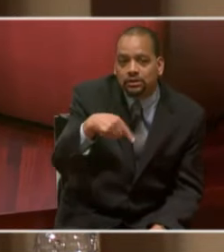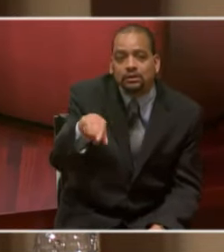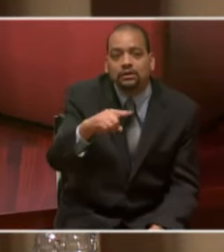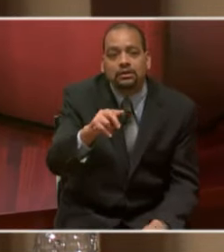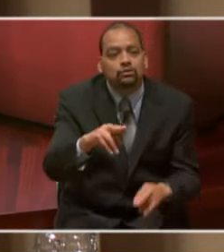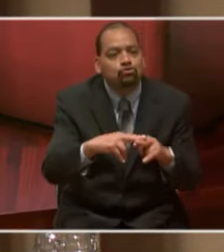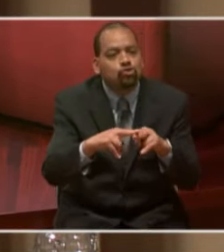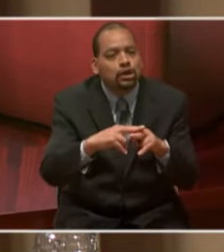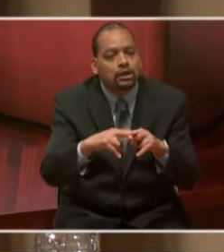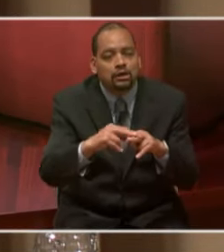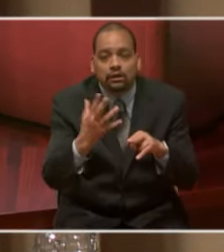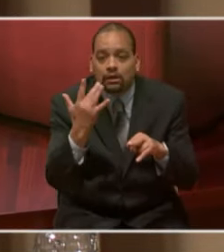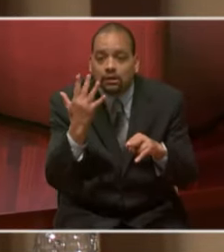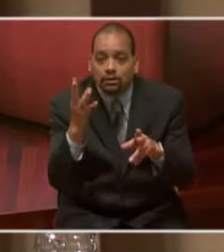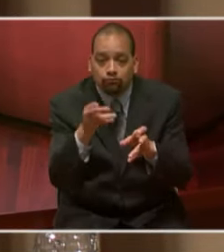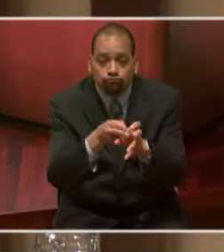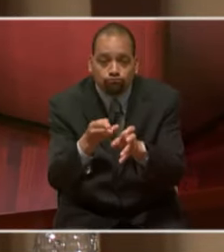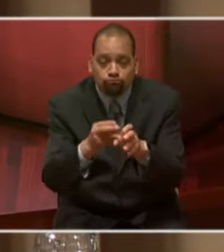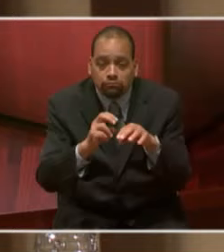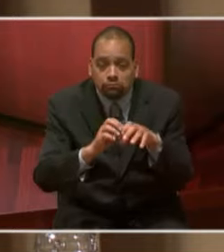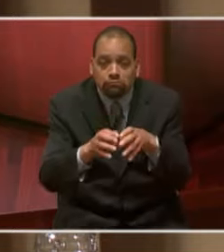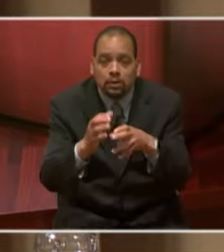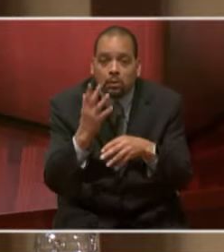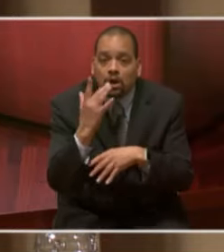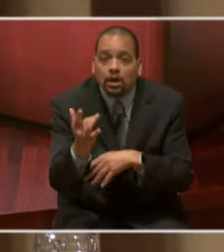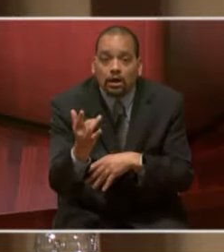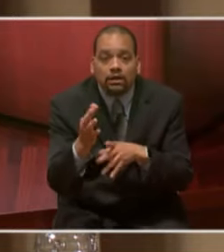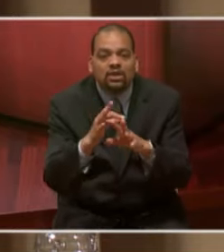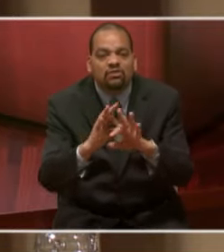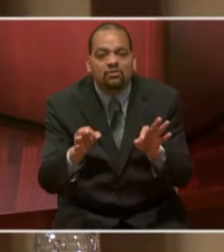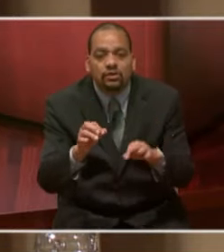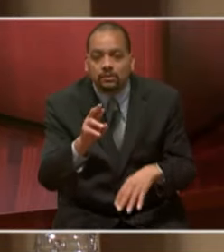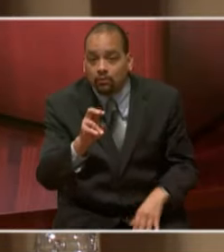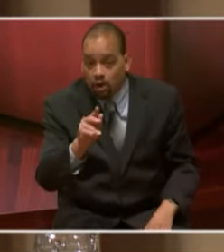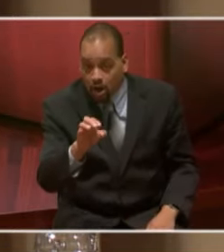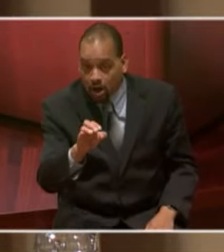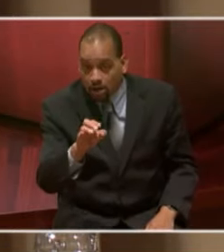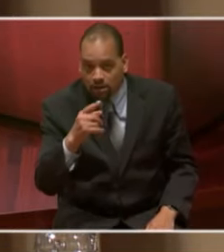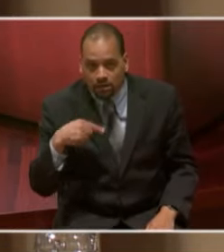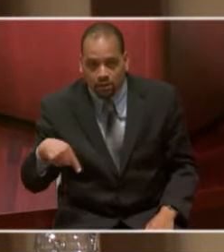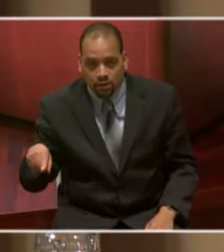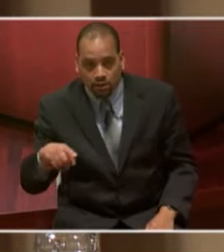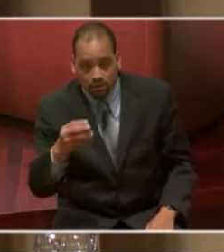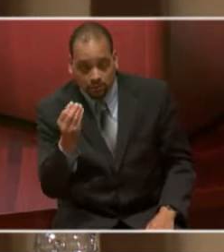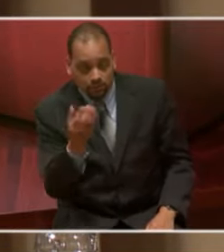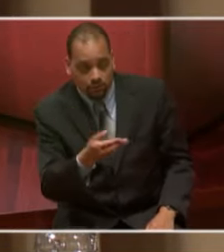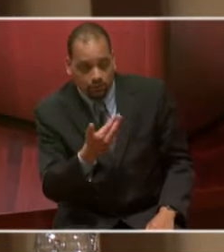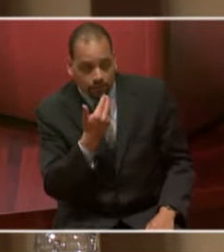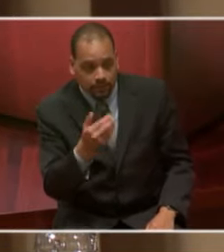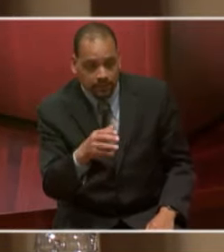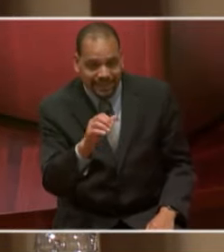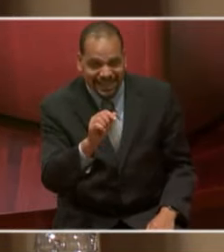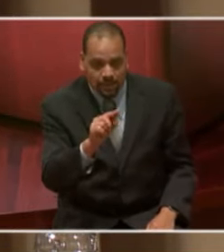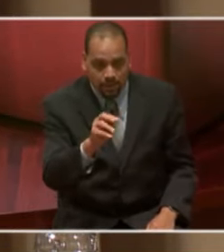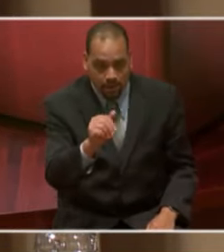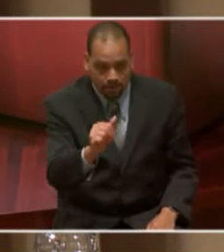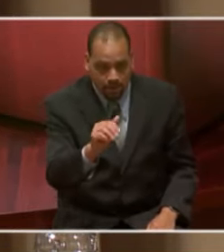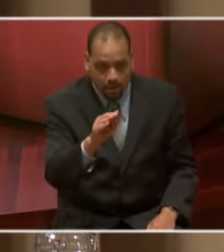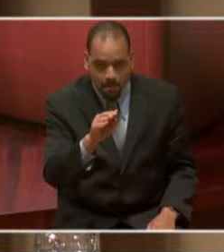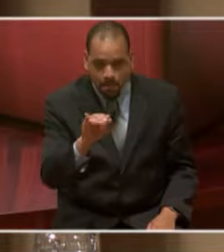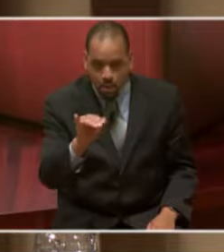the patrol car, and every so often, you see the plane. And most of the Freedom Riders went to sleep because they had been up all